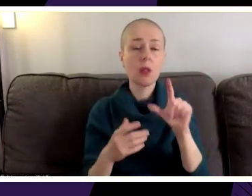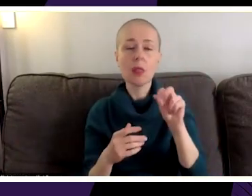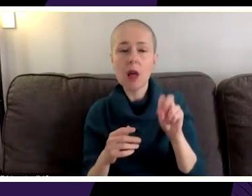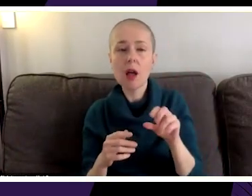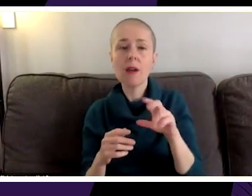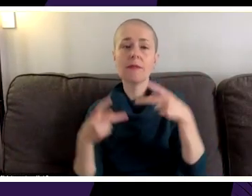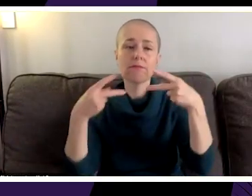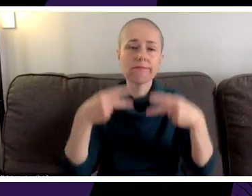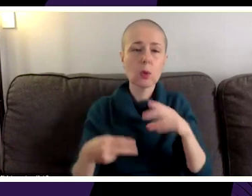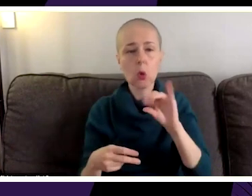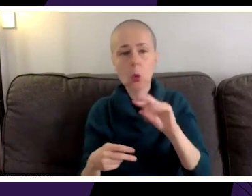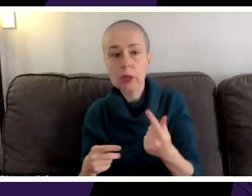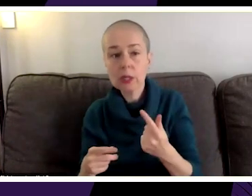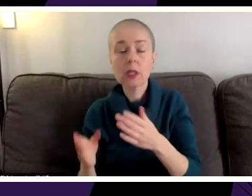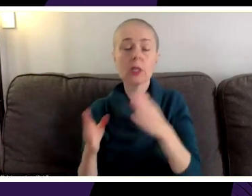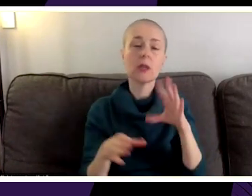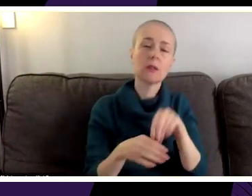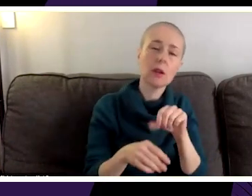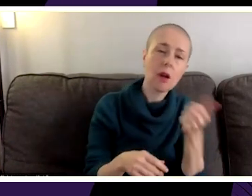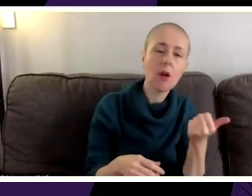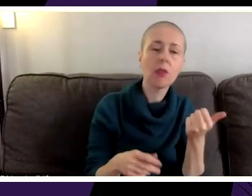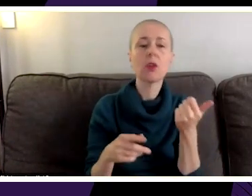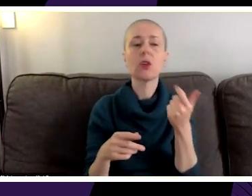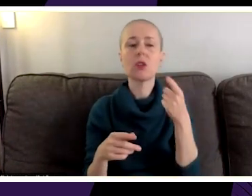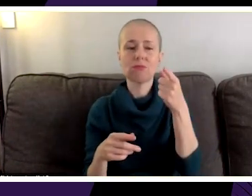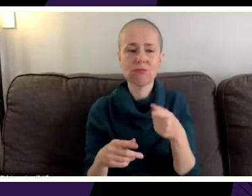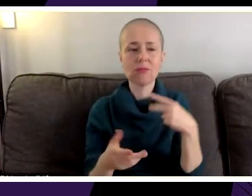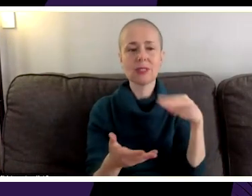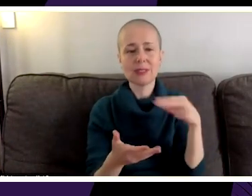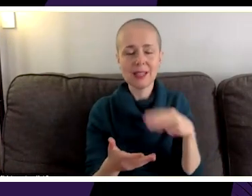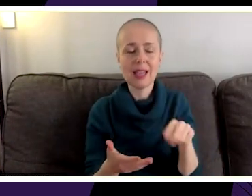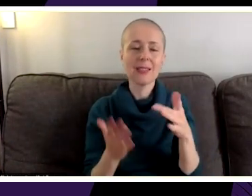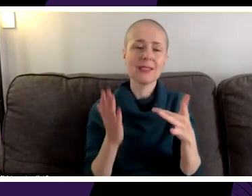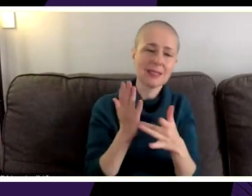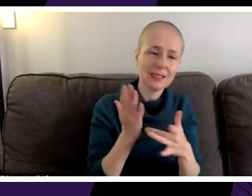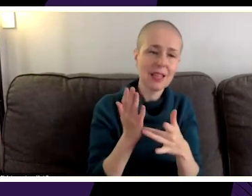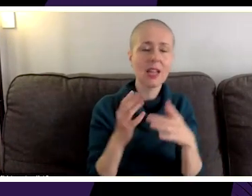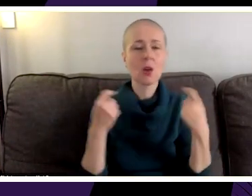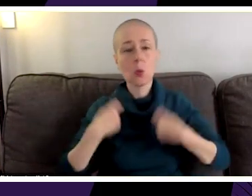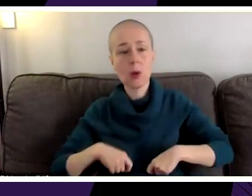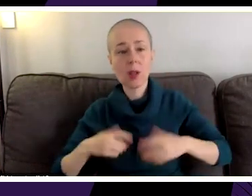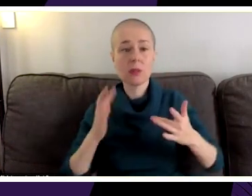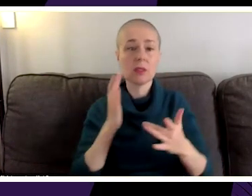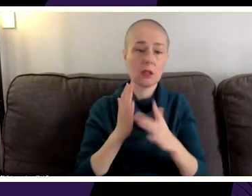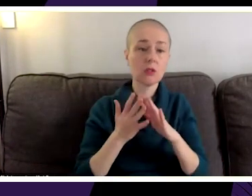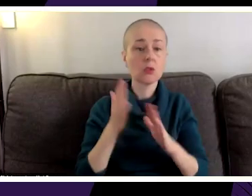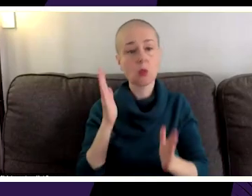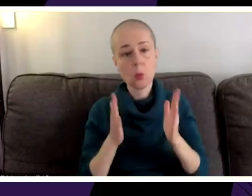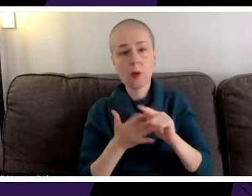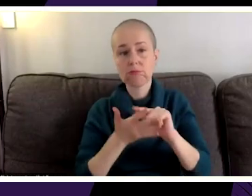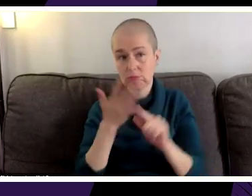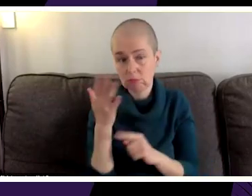with dance and tech, motion capture, wearable technology, a lot with robots. But today I'm specifically talking about